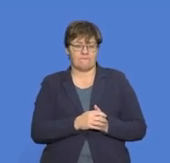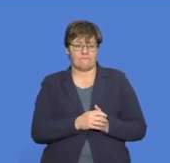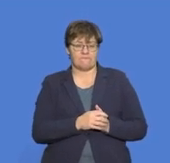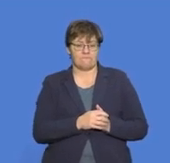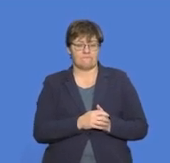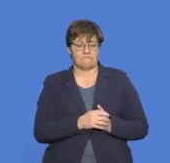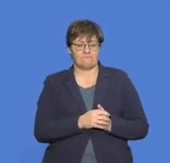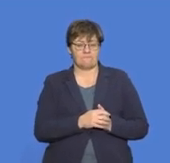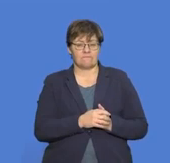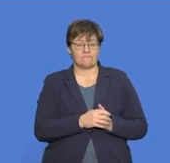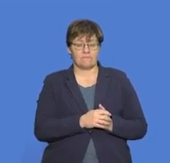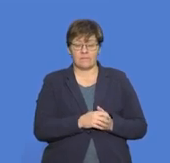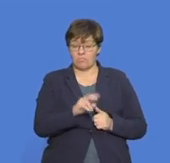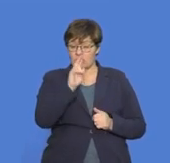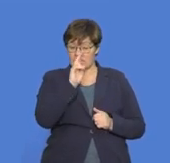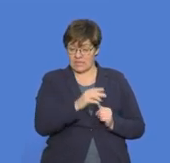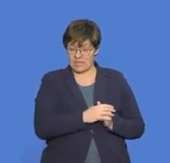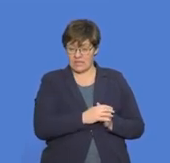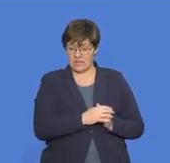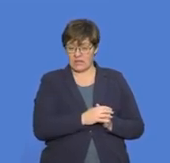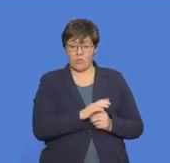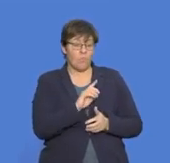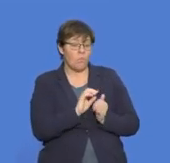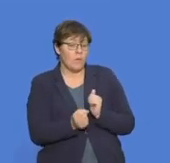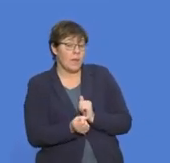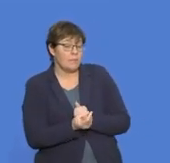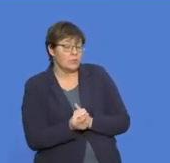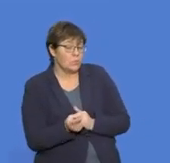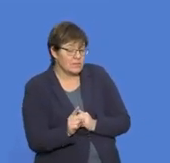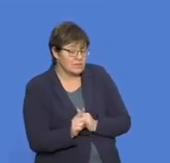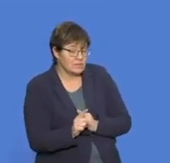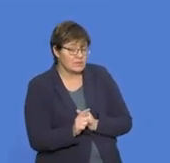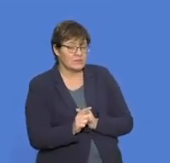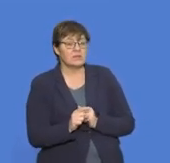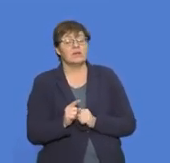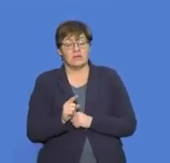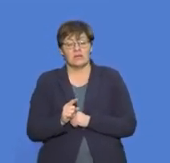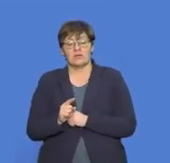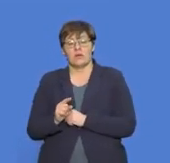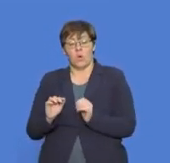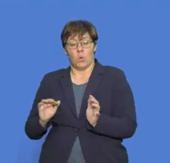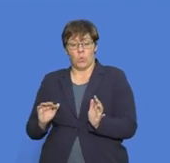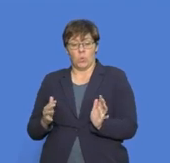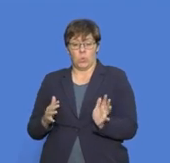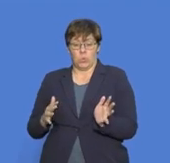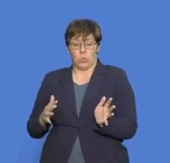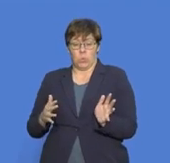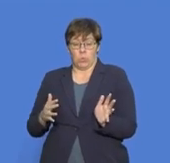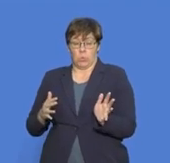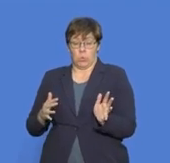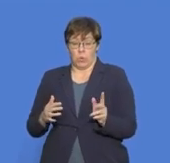Now let's have a look at what happens when the wind velocity gets higher. So that was, we looked at